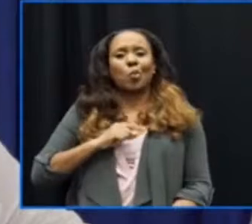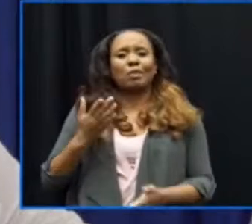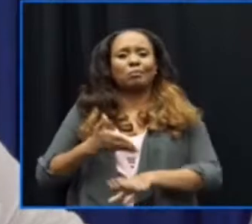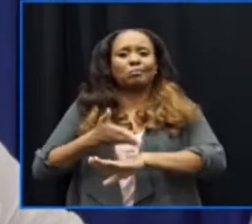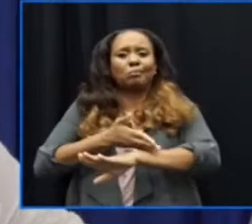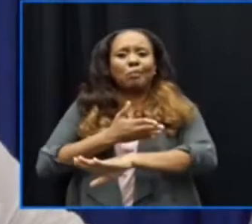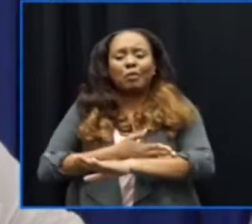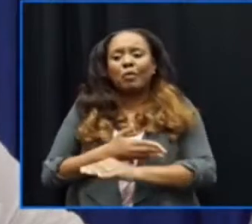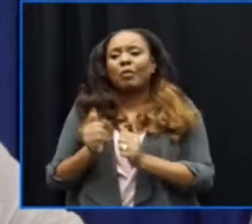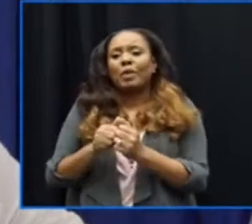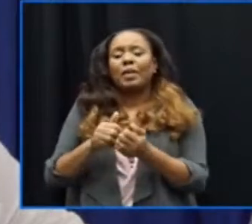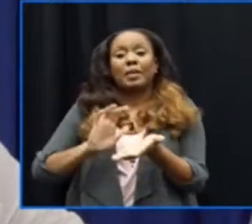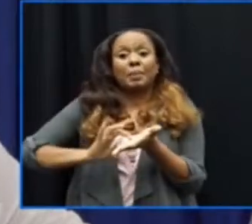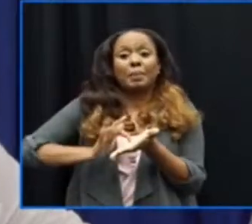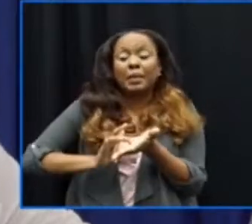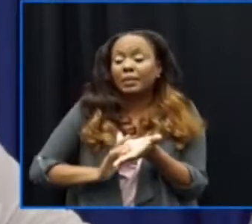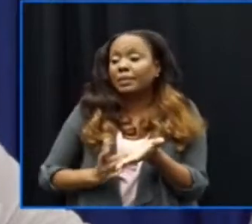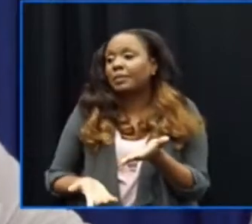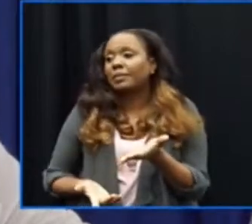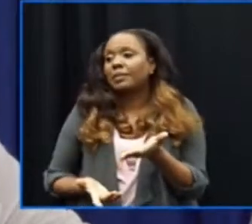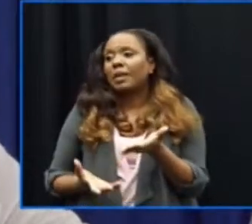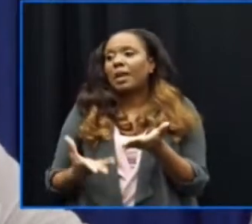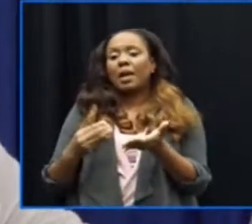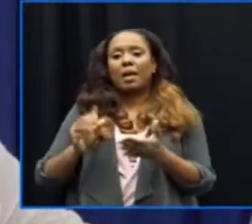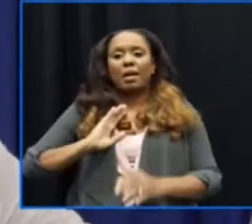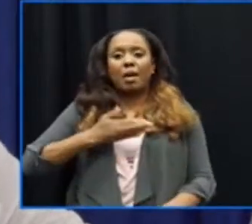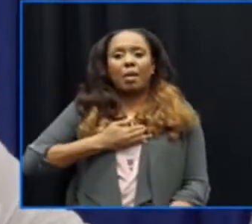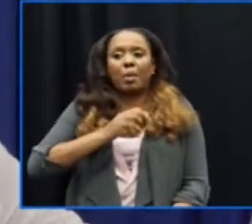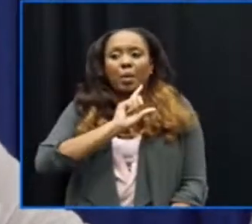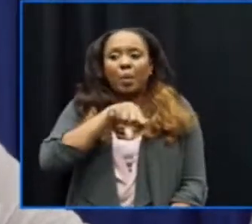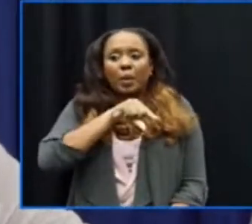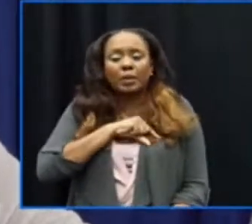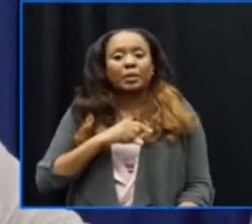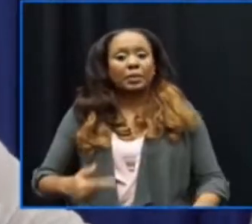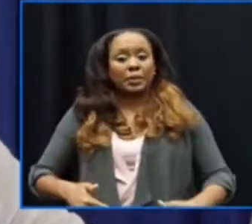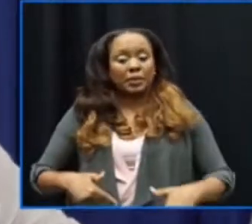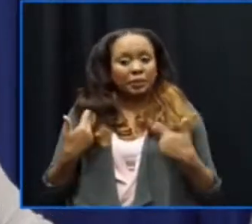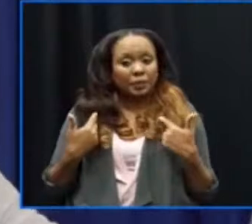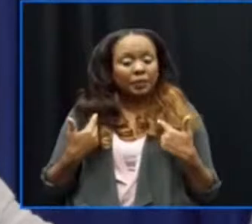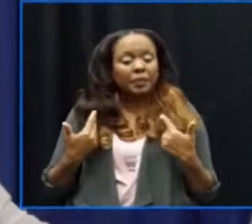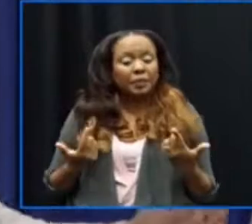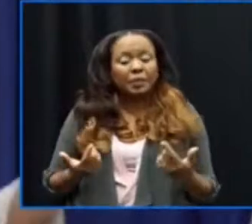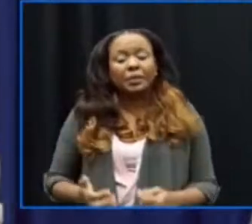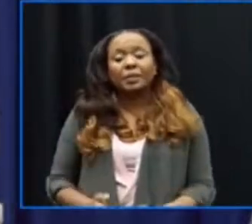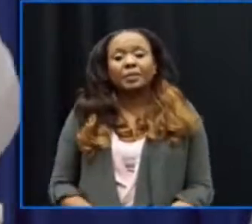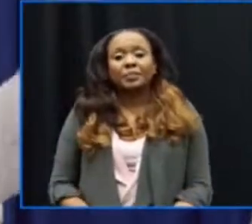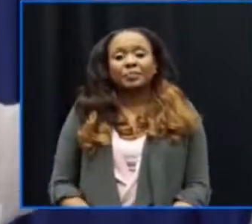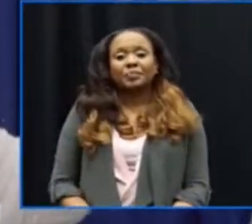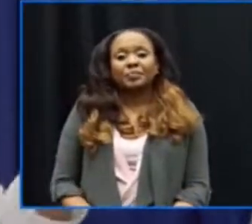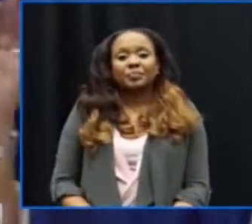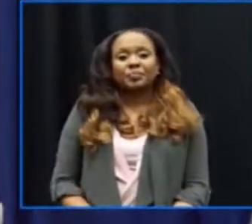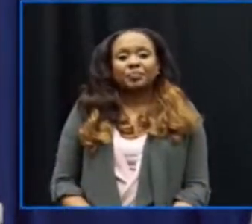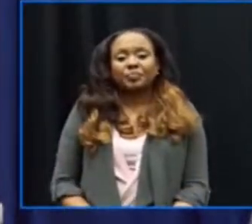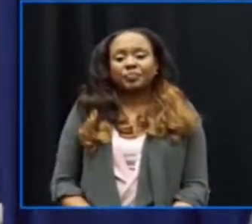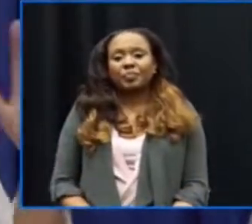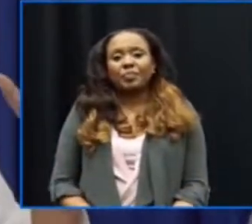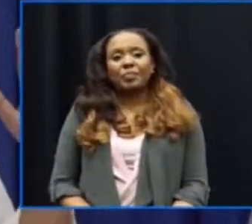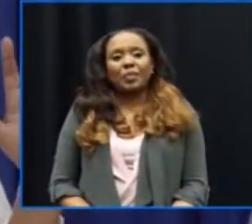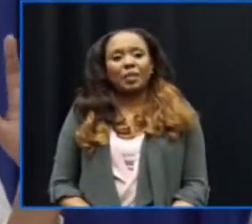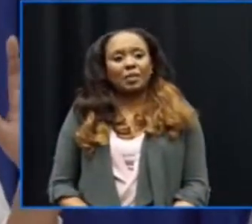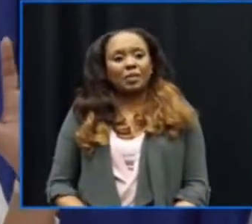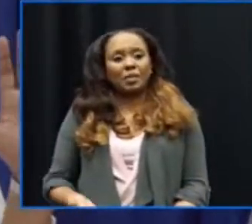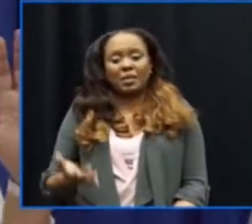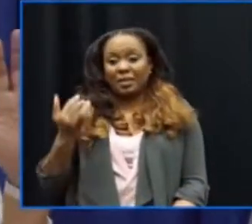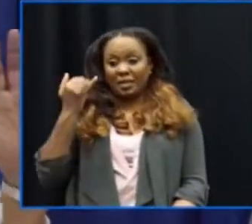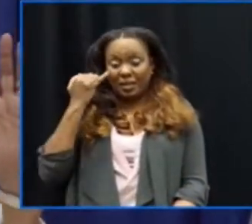science, but improvements also in quality of life. And therefore, we can't expect for all of these other metrics